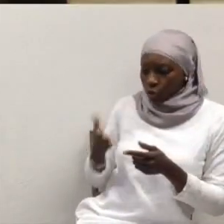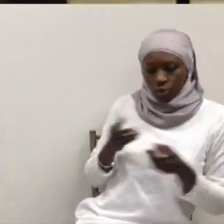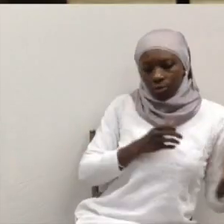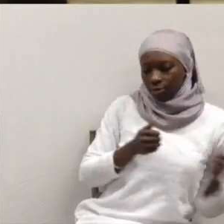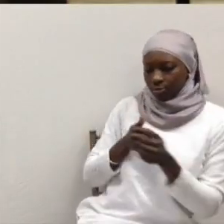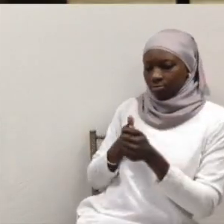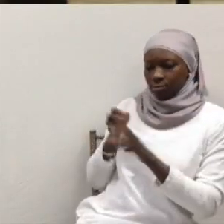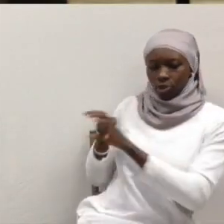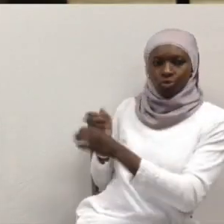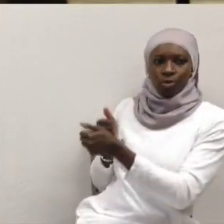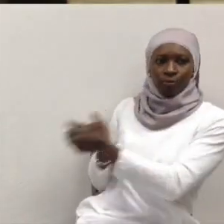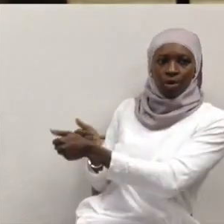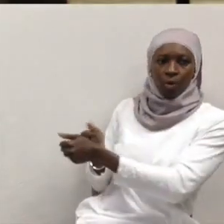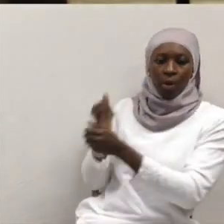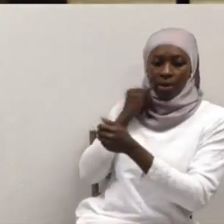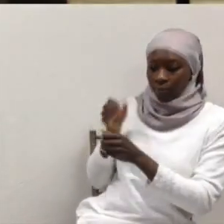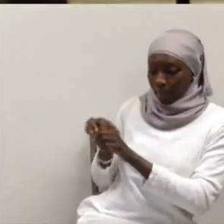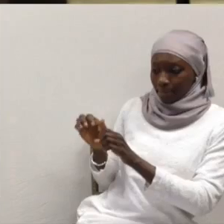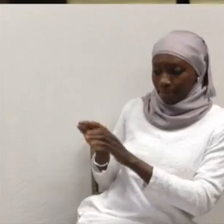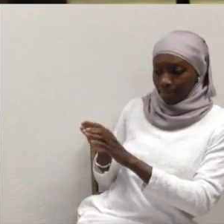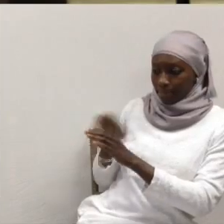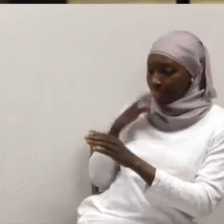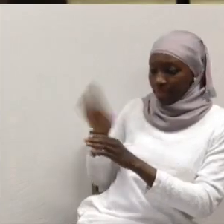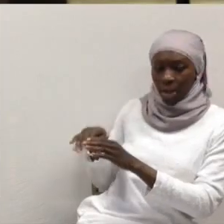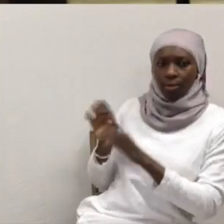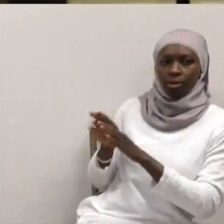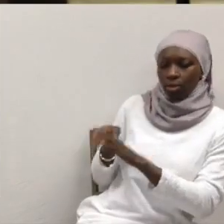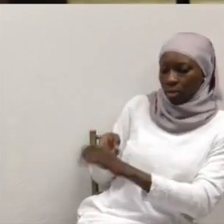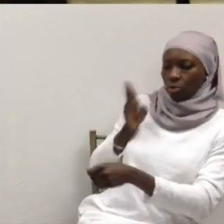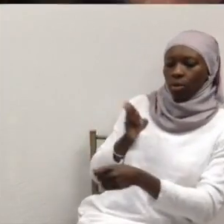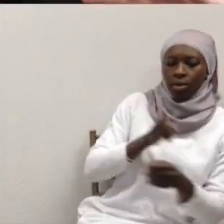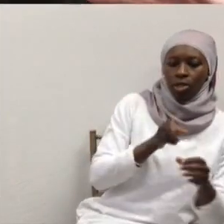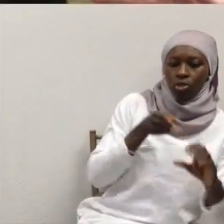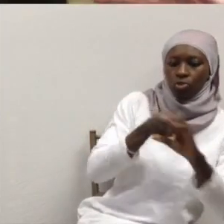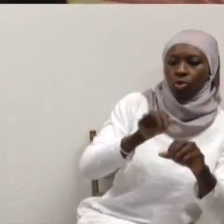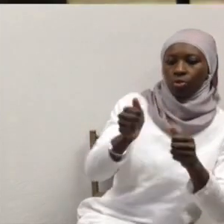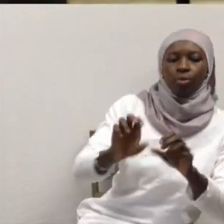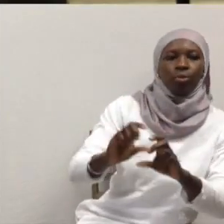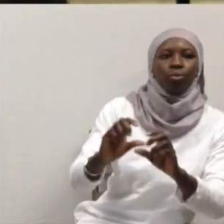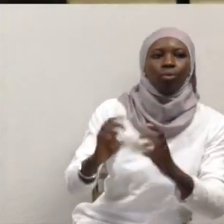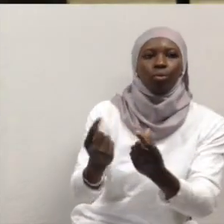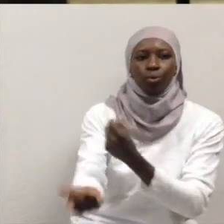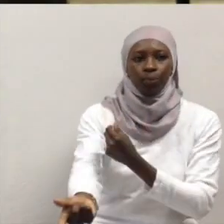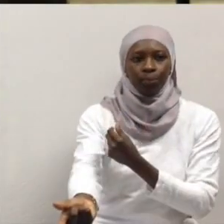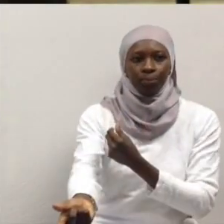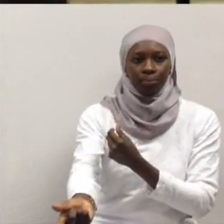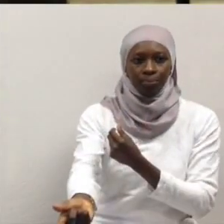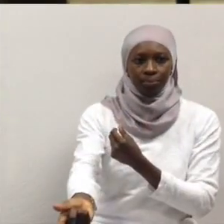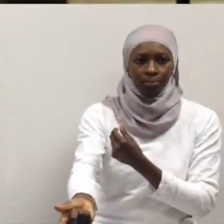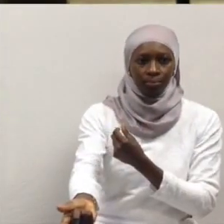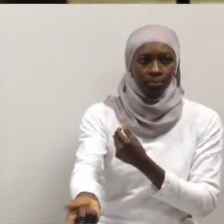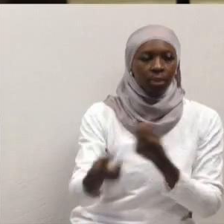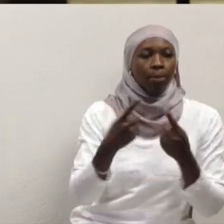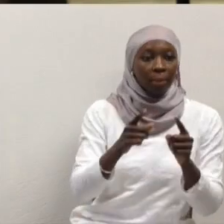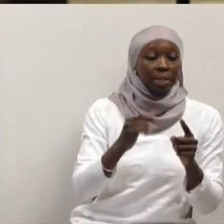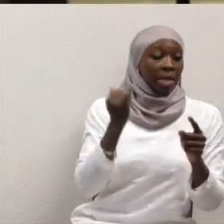they stand always in the middle. So they take the side secretly of the disbelievers, but publicly they